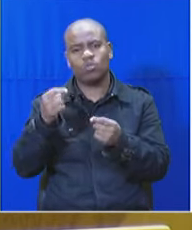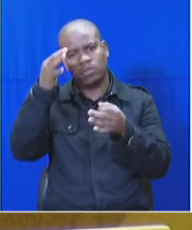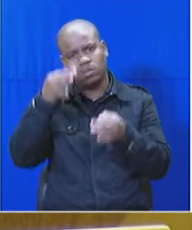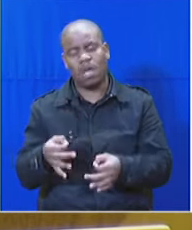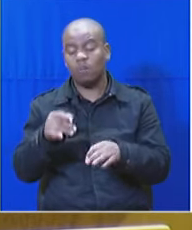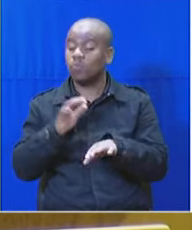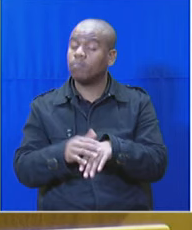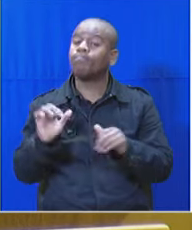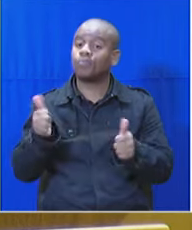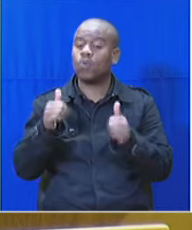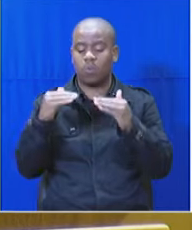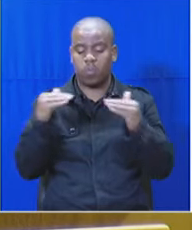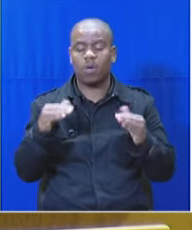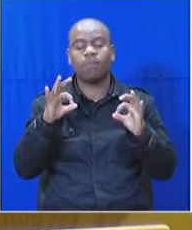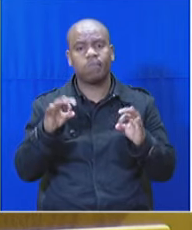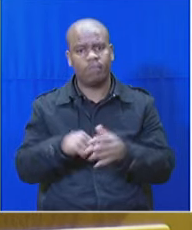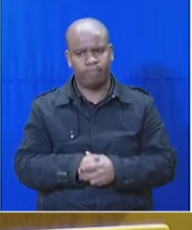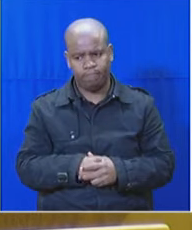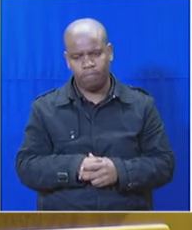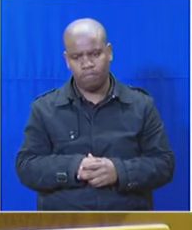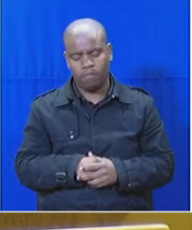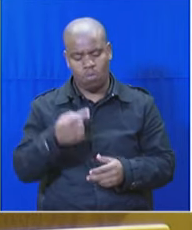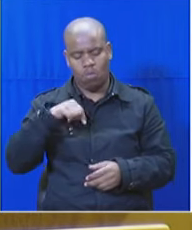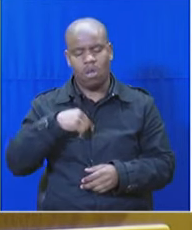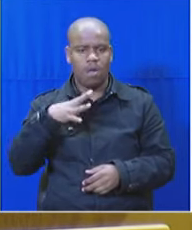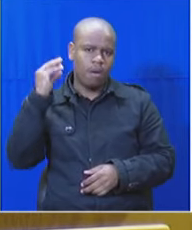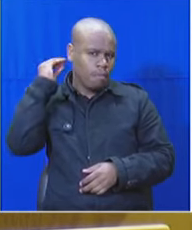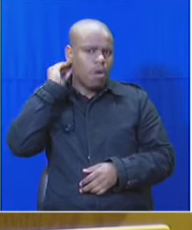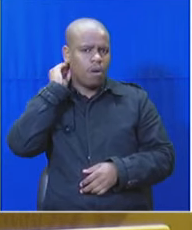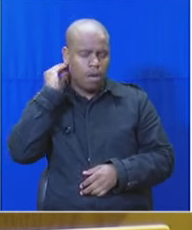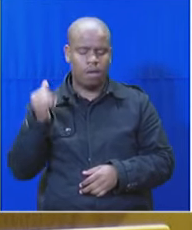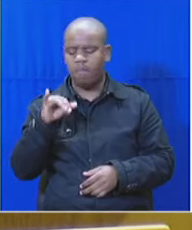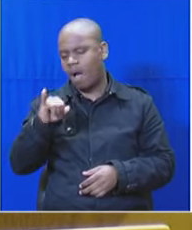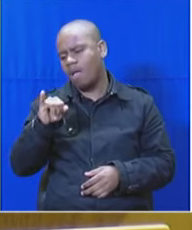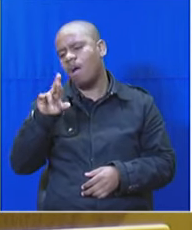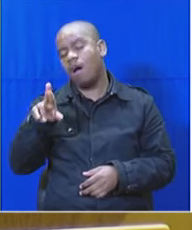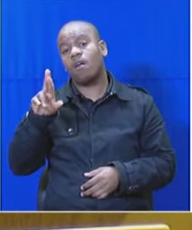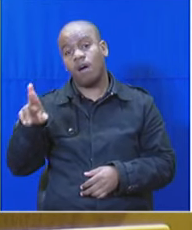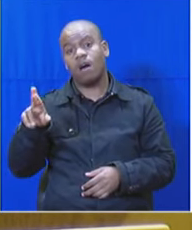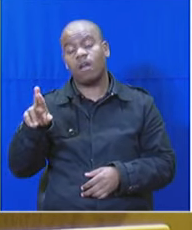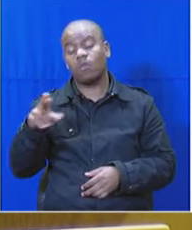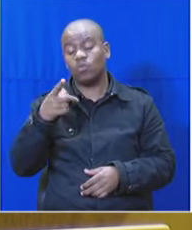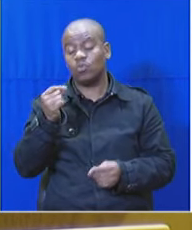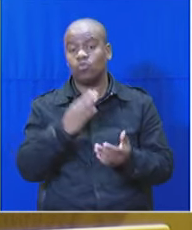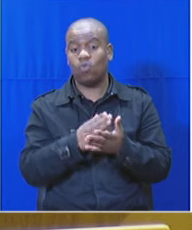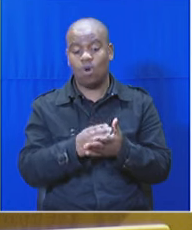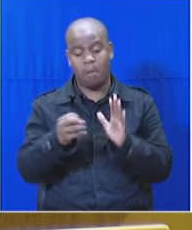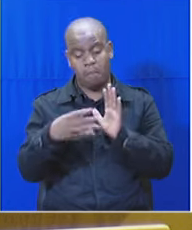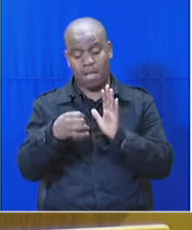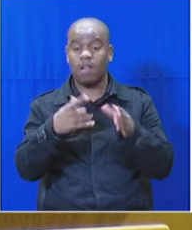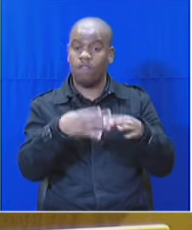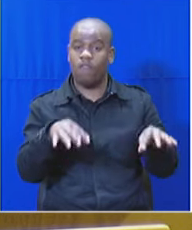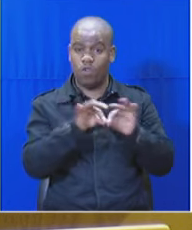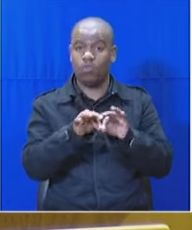just and equitable compensation, we do note the proposal of the IRR that market value should be weighed against the